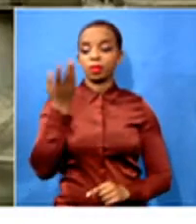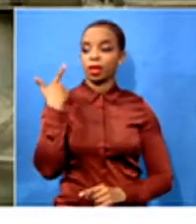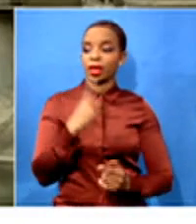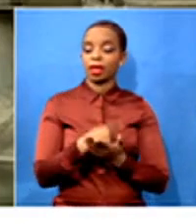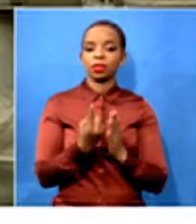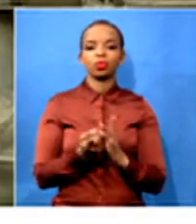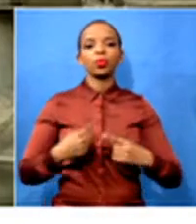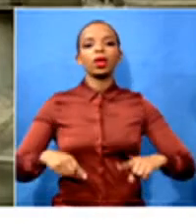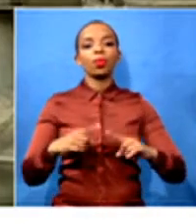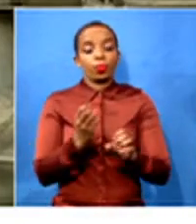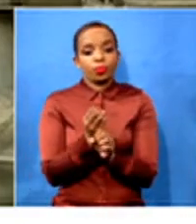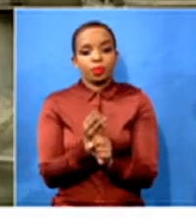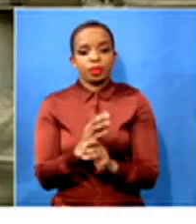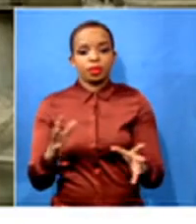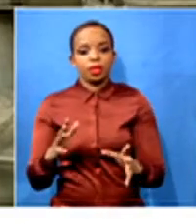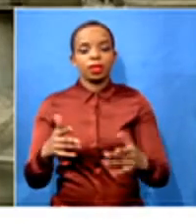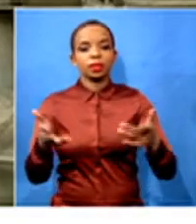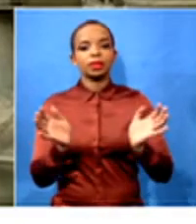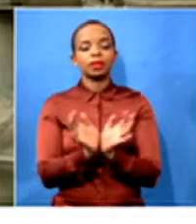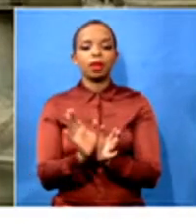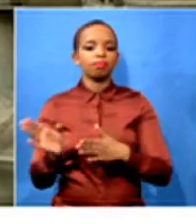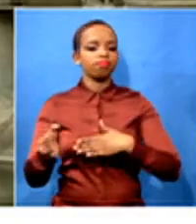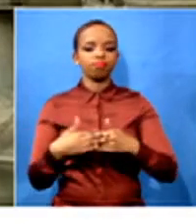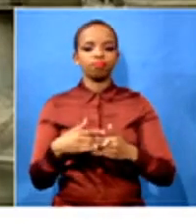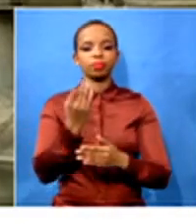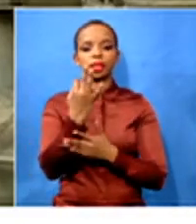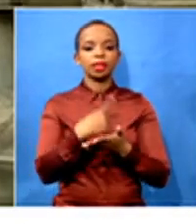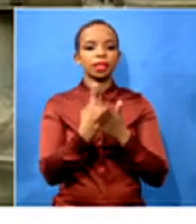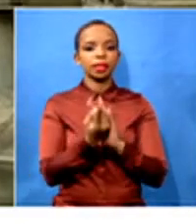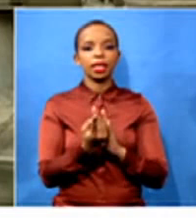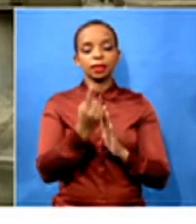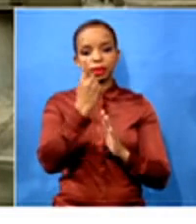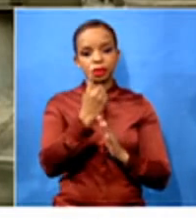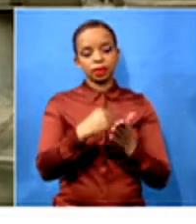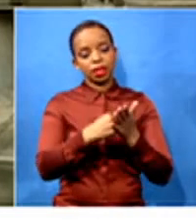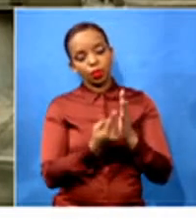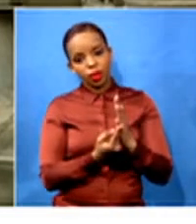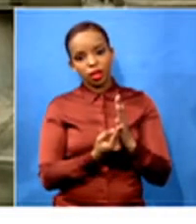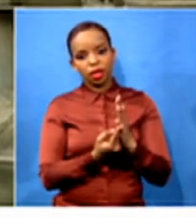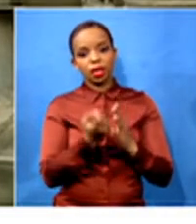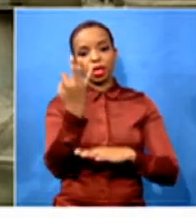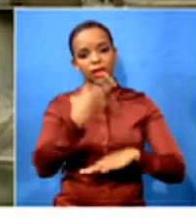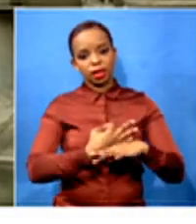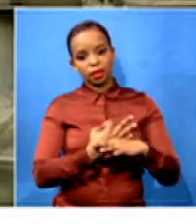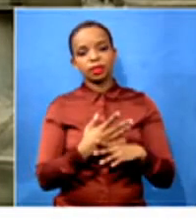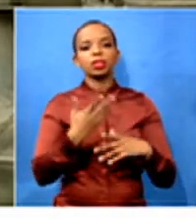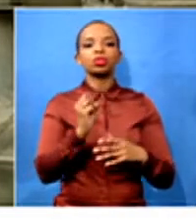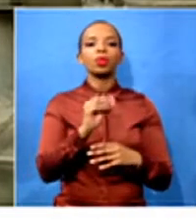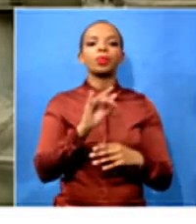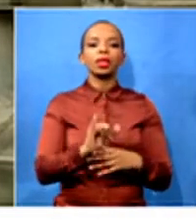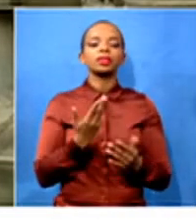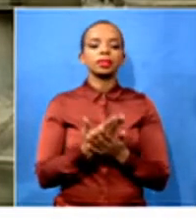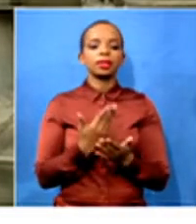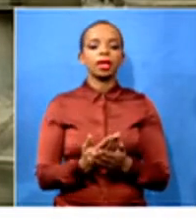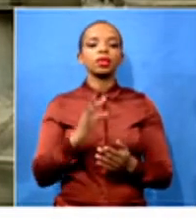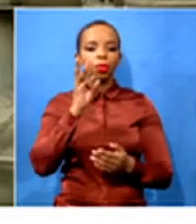started to close the dam for 3 days in a week to operate it better and to make sure